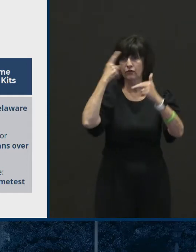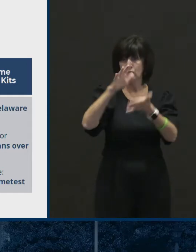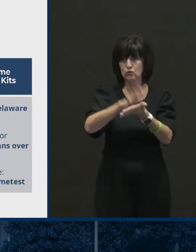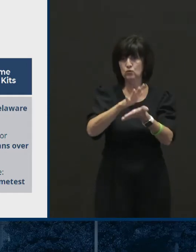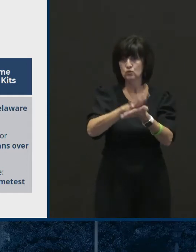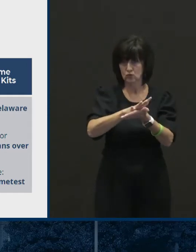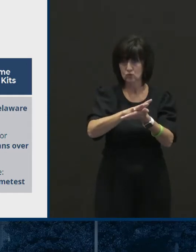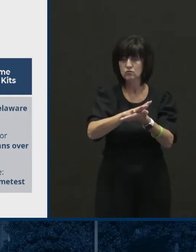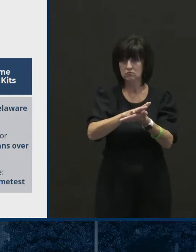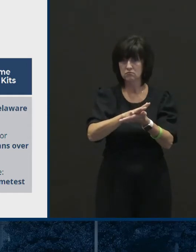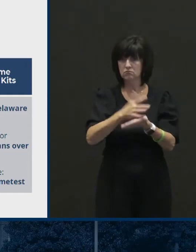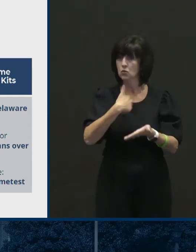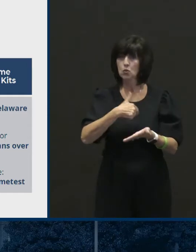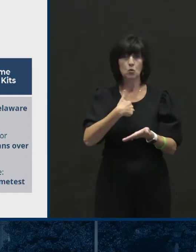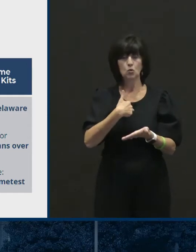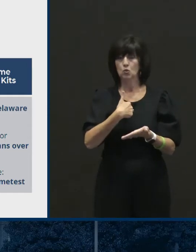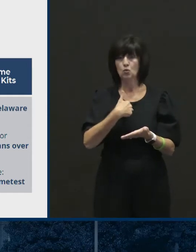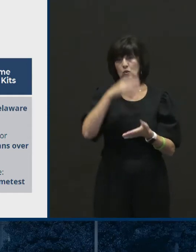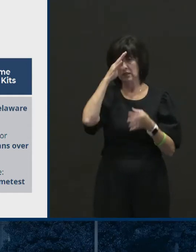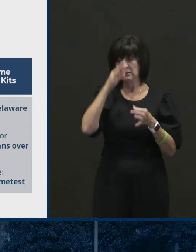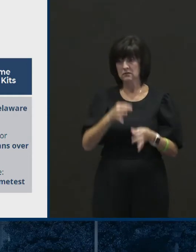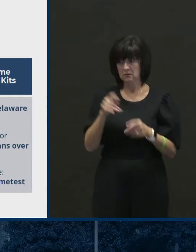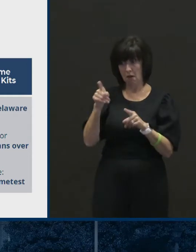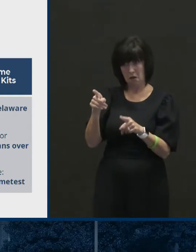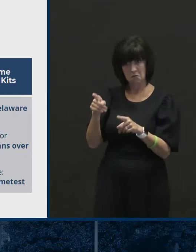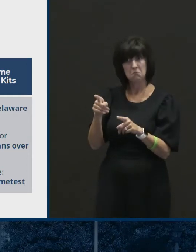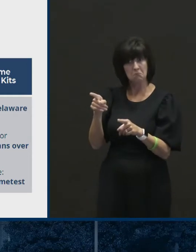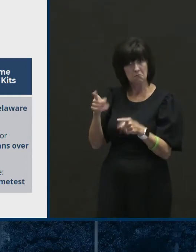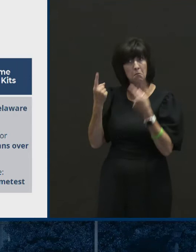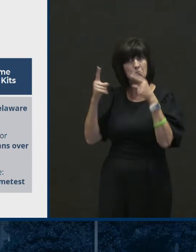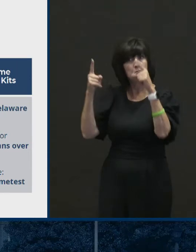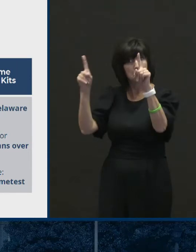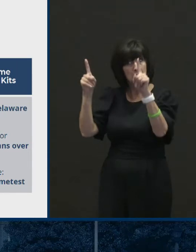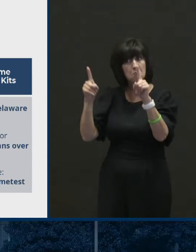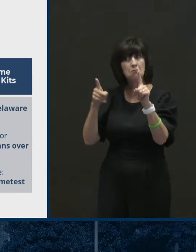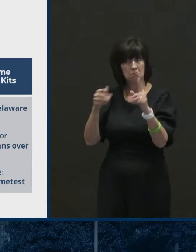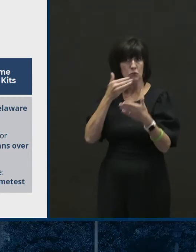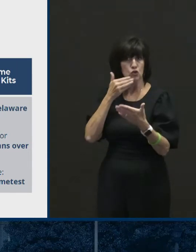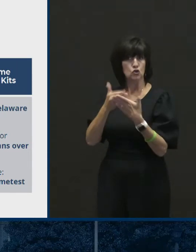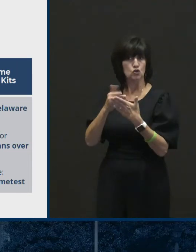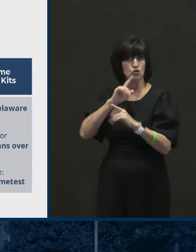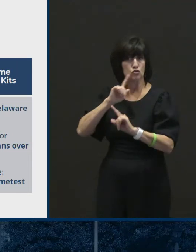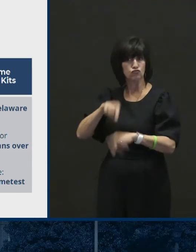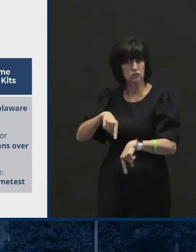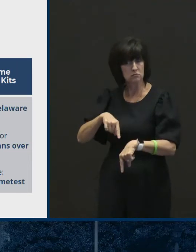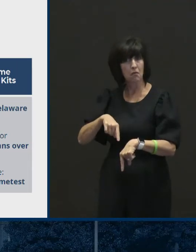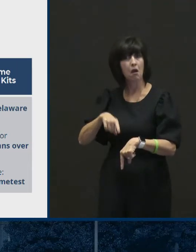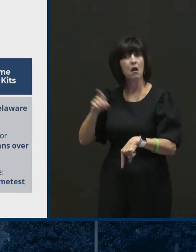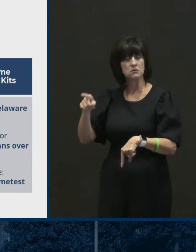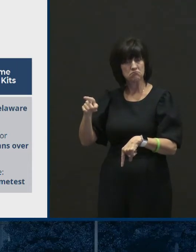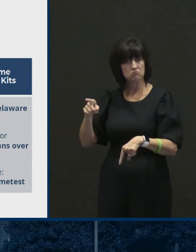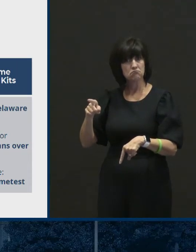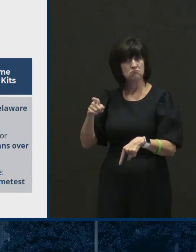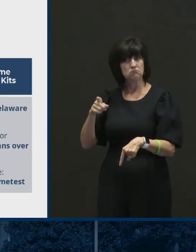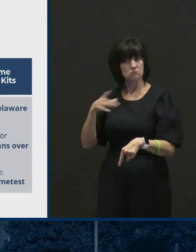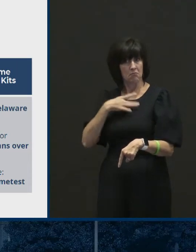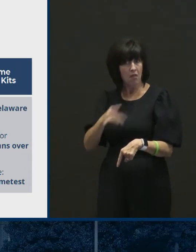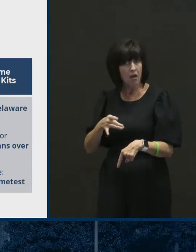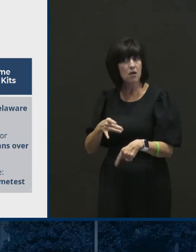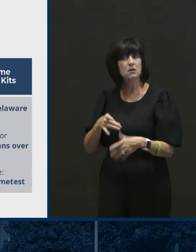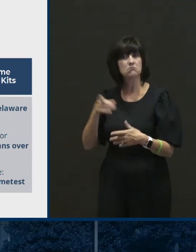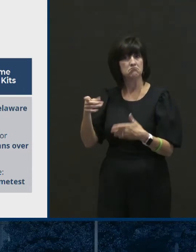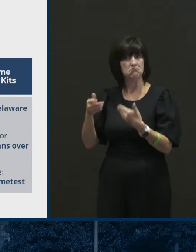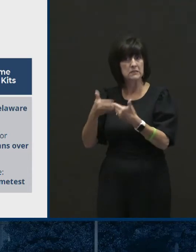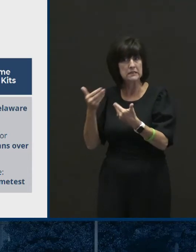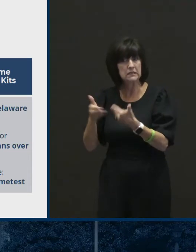roll it out for Delaware residents, and at this time, you must be a Delaware resident. We want to stress because